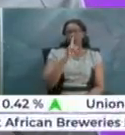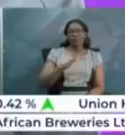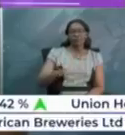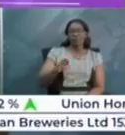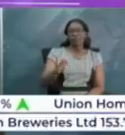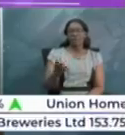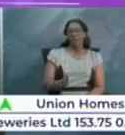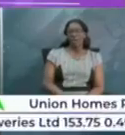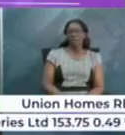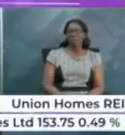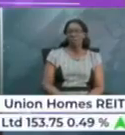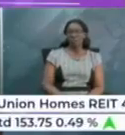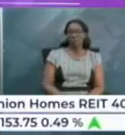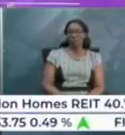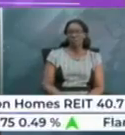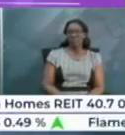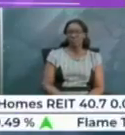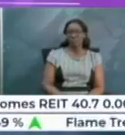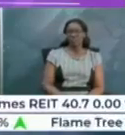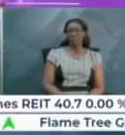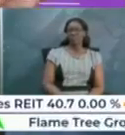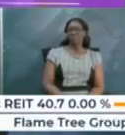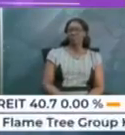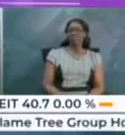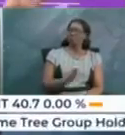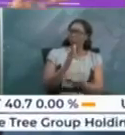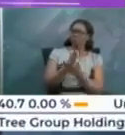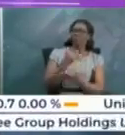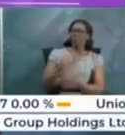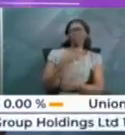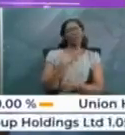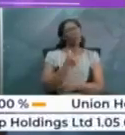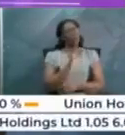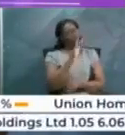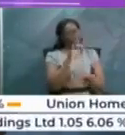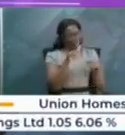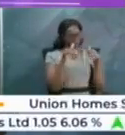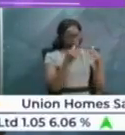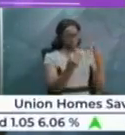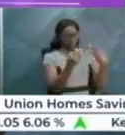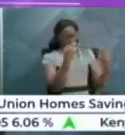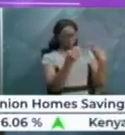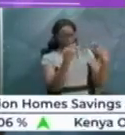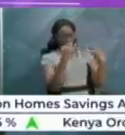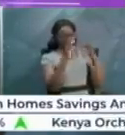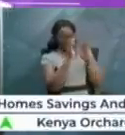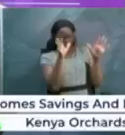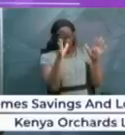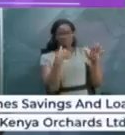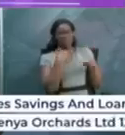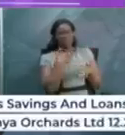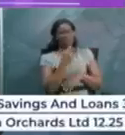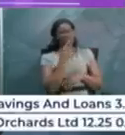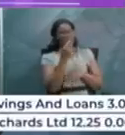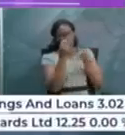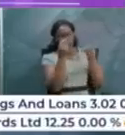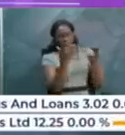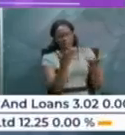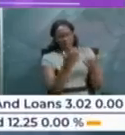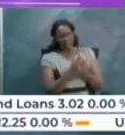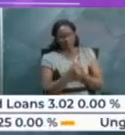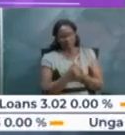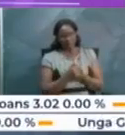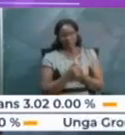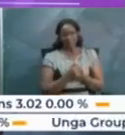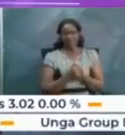eager for. All those things. You haven't touched that. All those things. I was just waiting for you to explain all the particular things that come with But this I'm watch because geeky, there's so so many of them. I'm a geeky